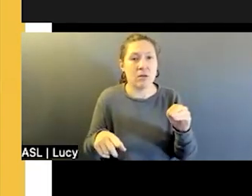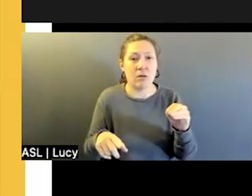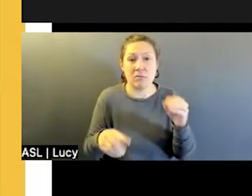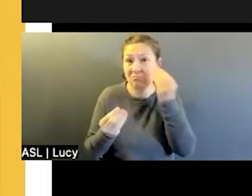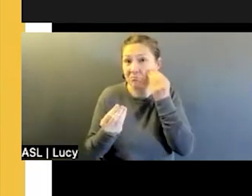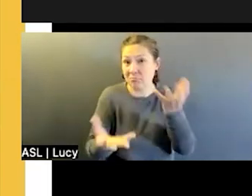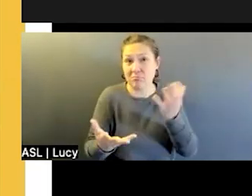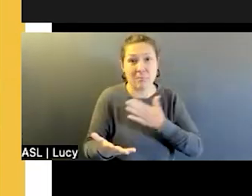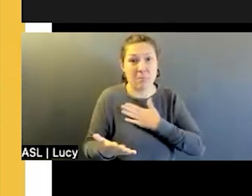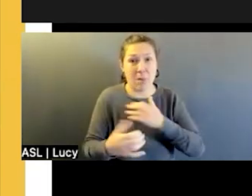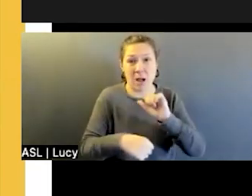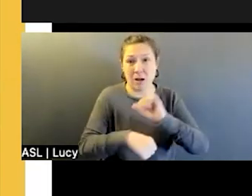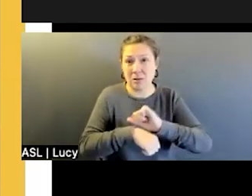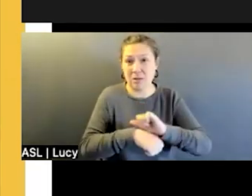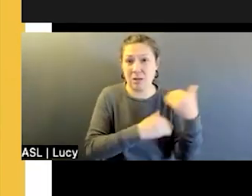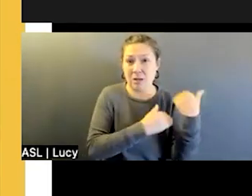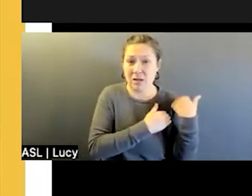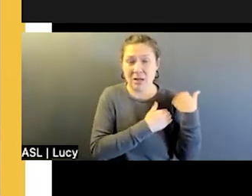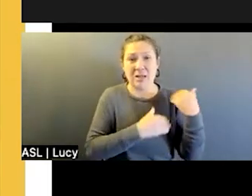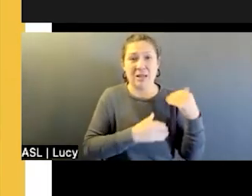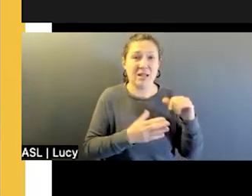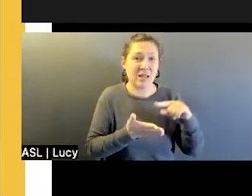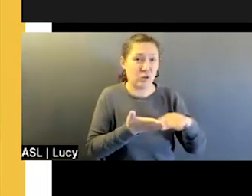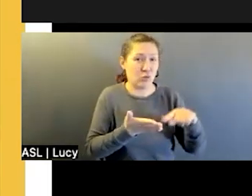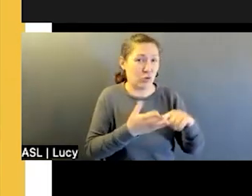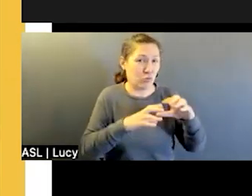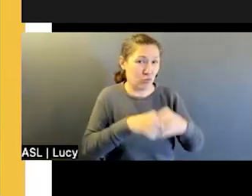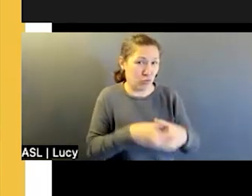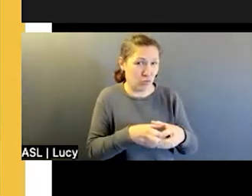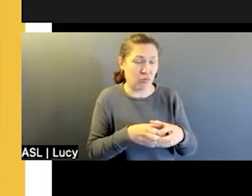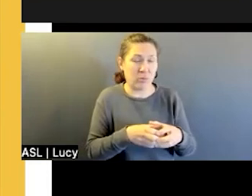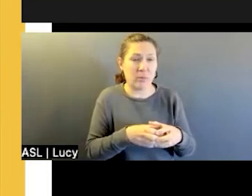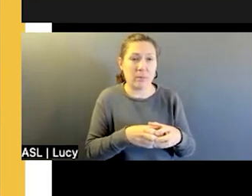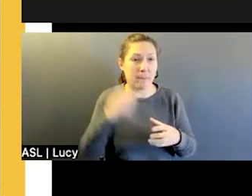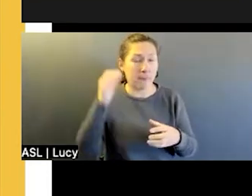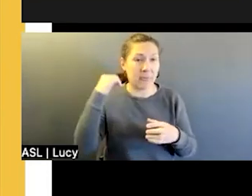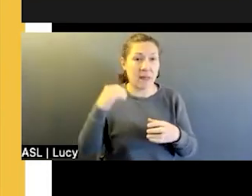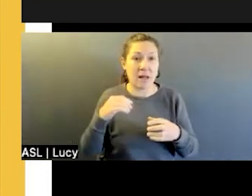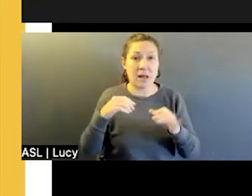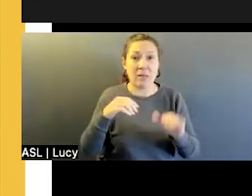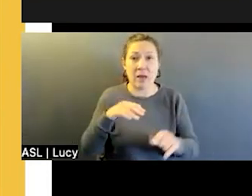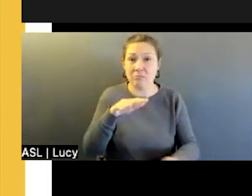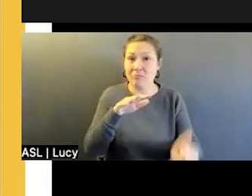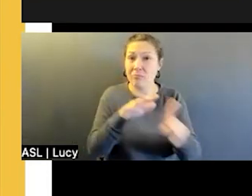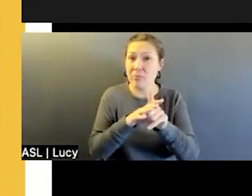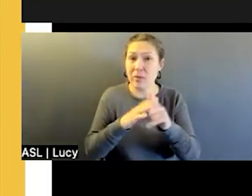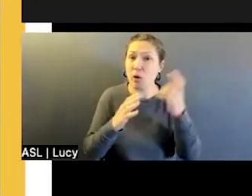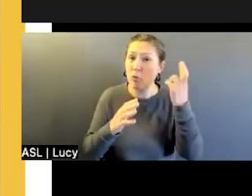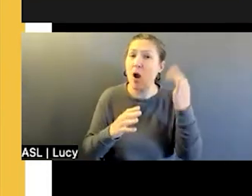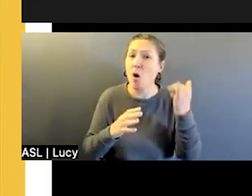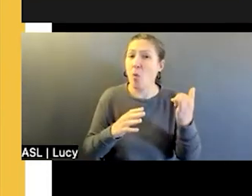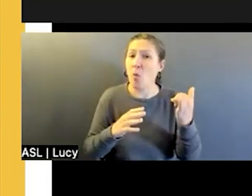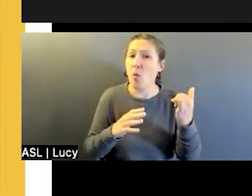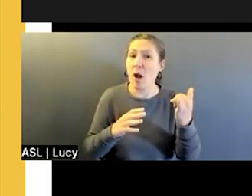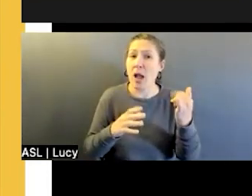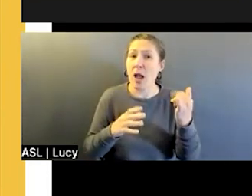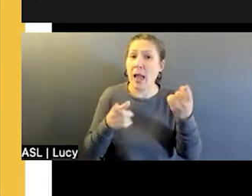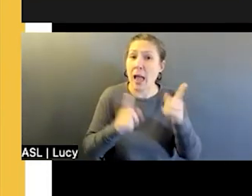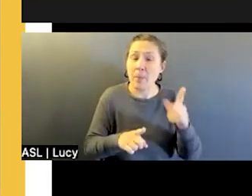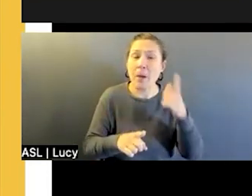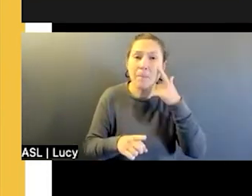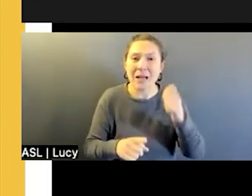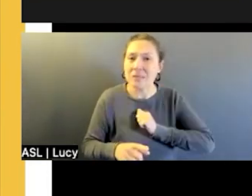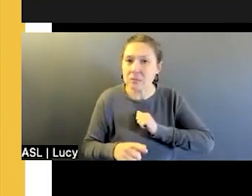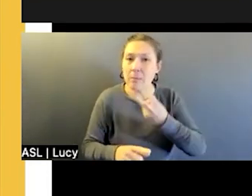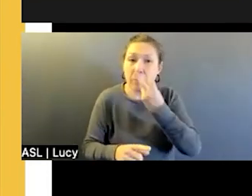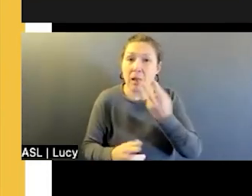job in the research group came because I'm blind. Because when you,